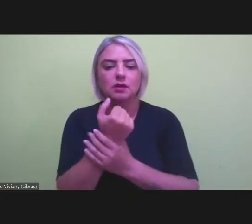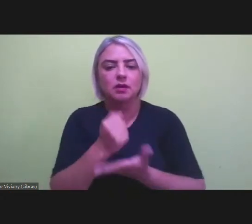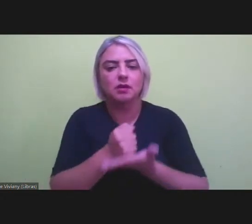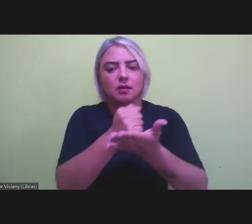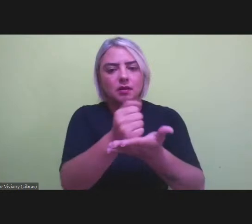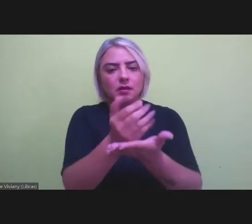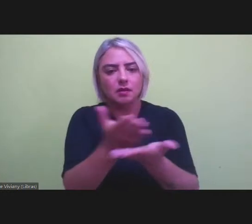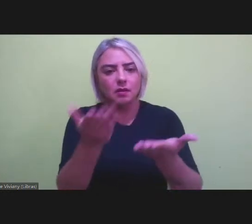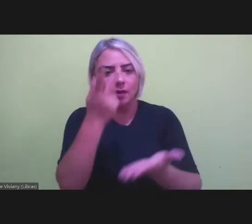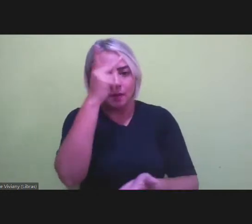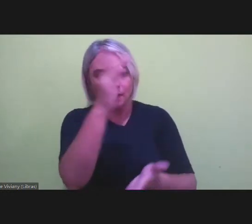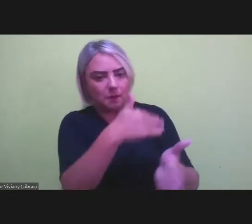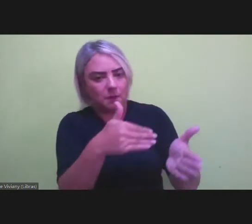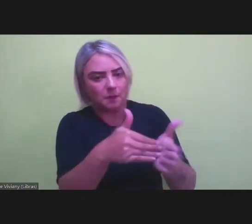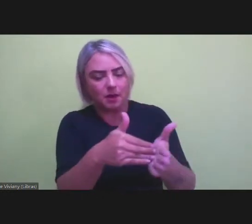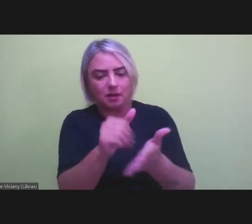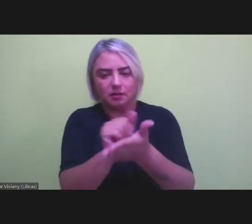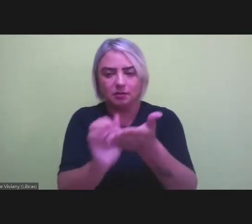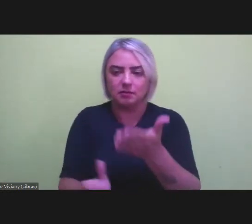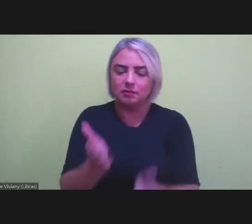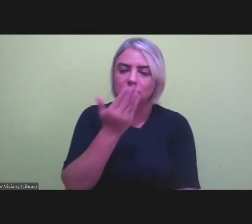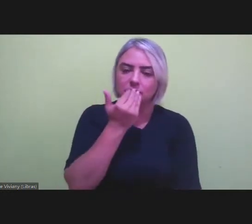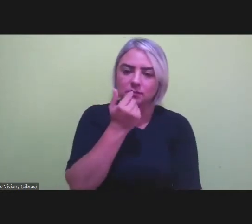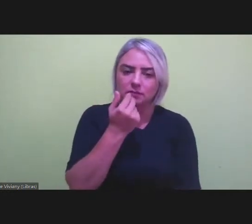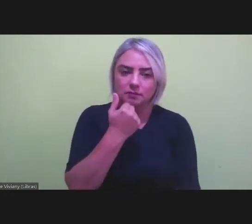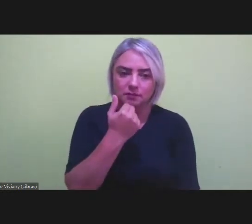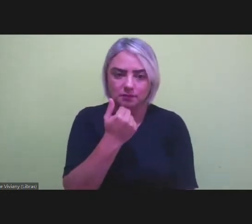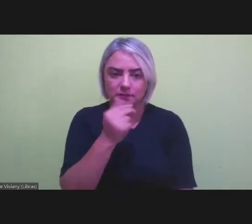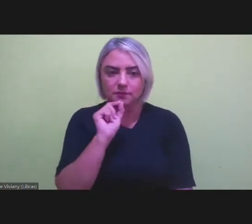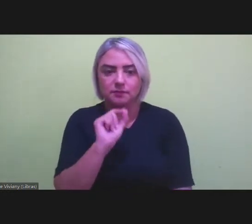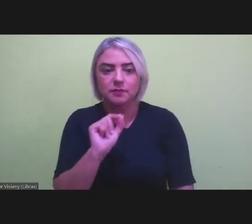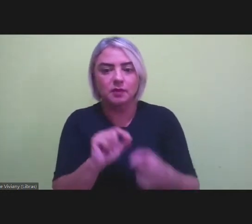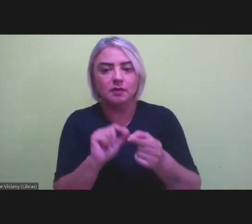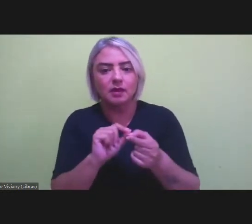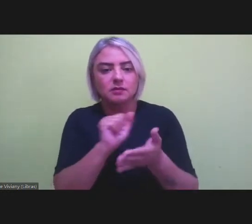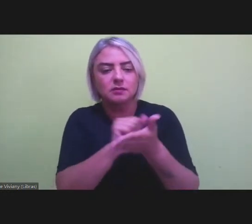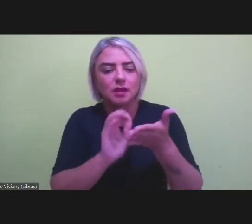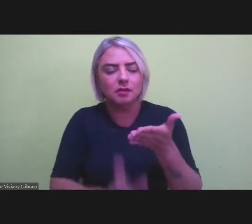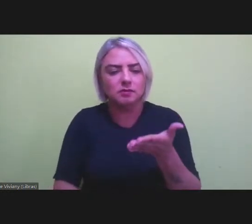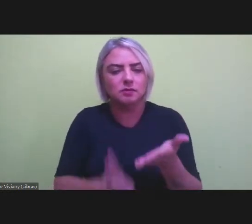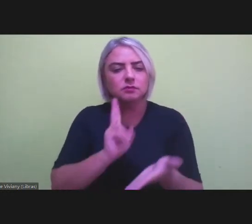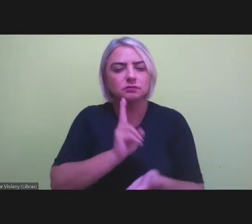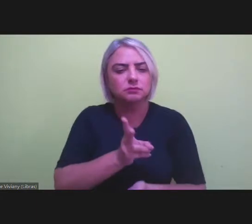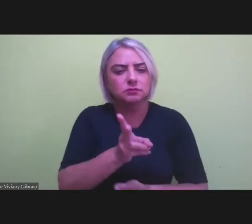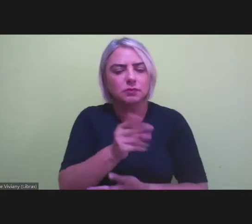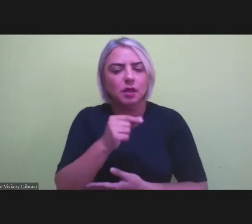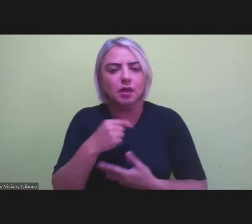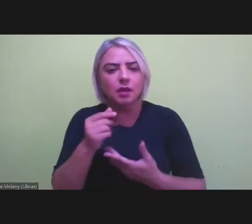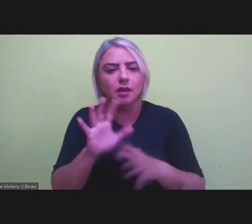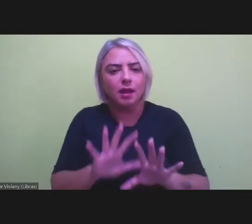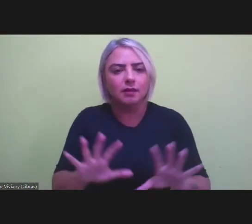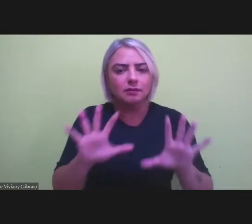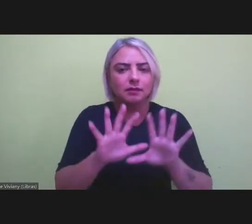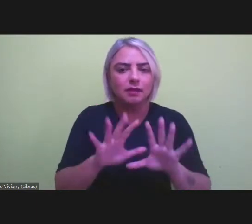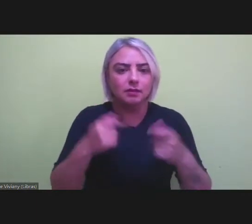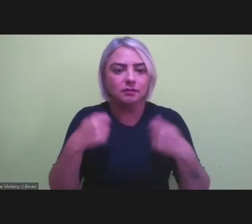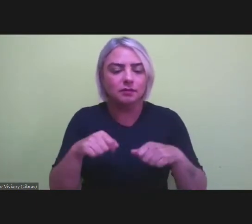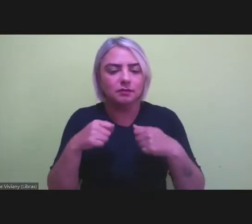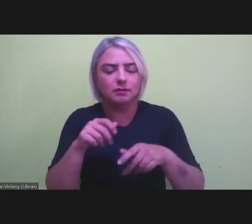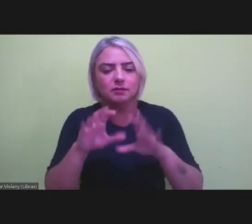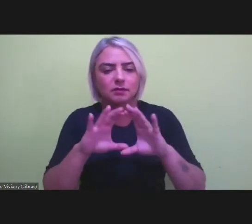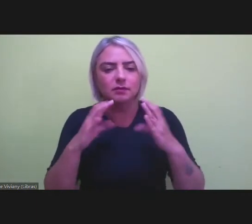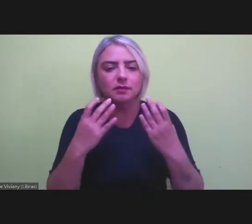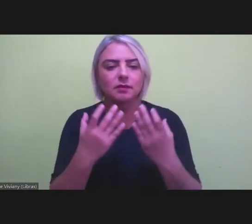the universal offer of actions and food, and executing actions were pertinent to situations